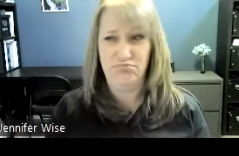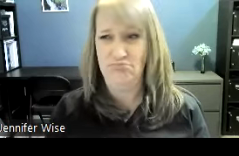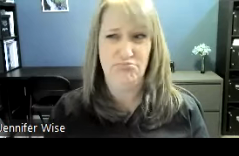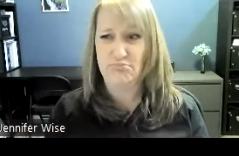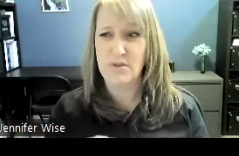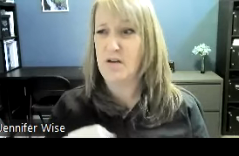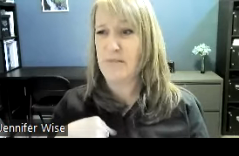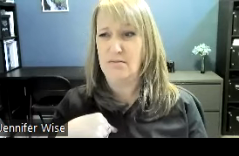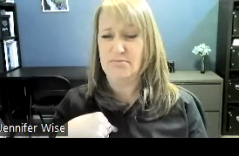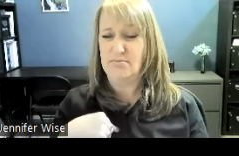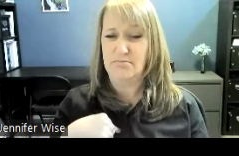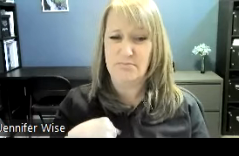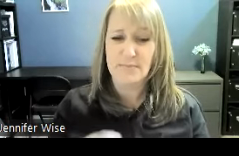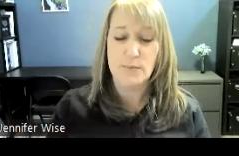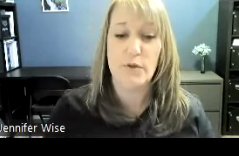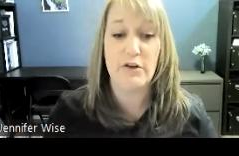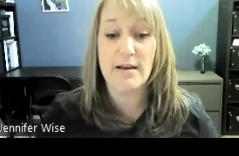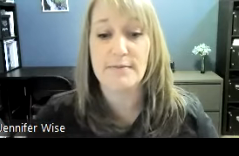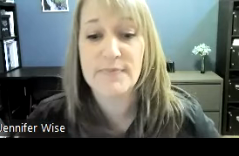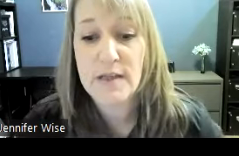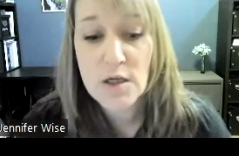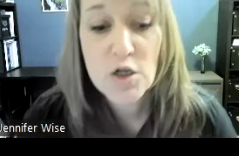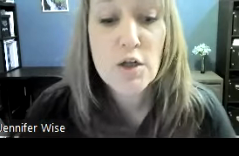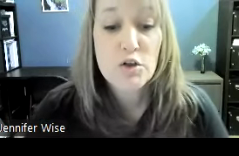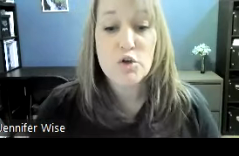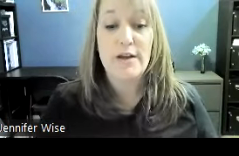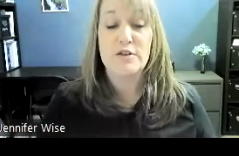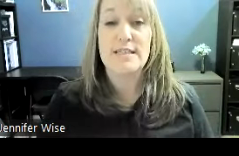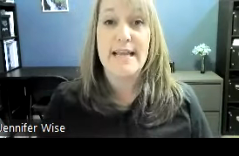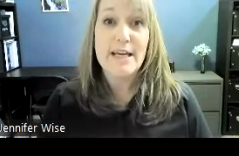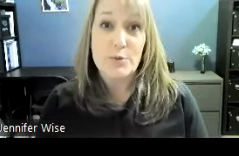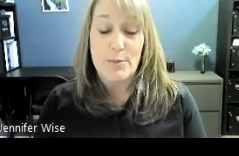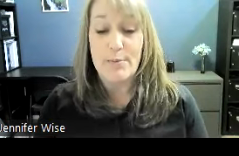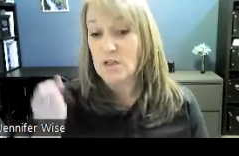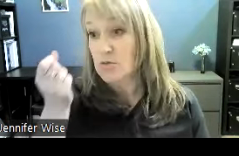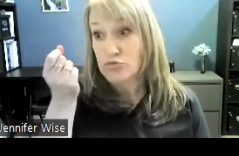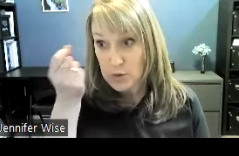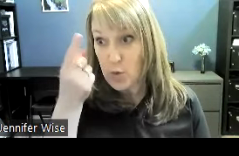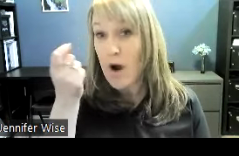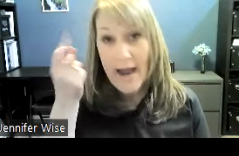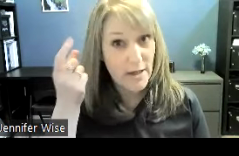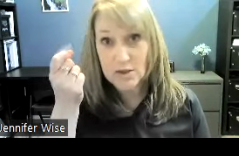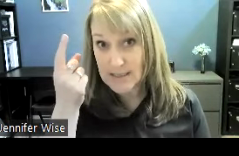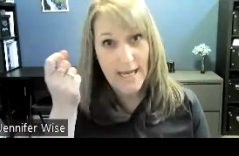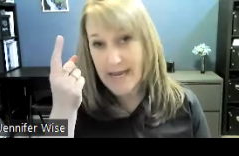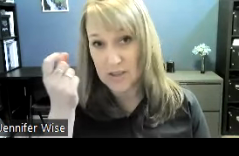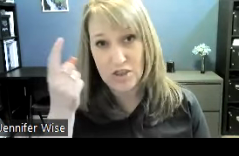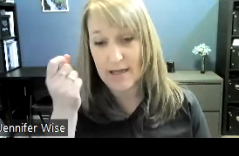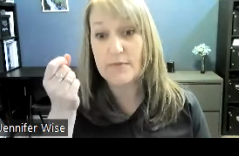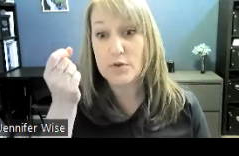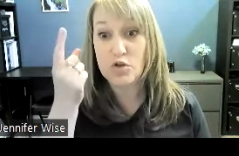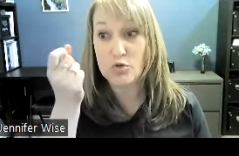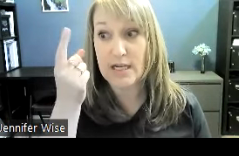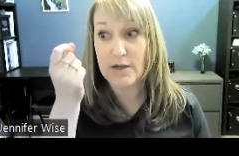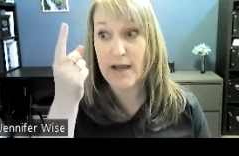You can just not me with your head. Don't understand, you remember, requires a head